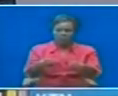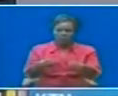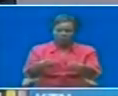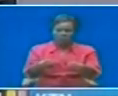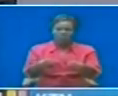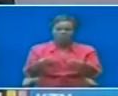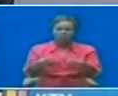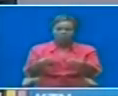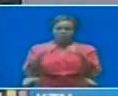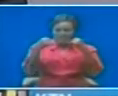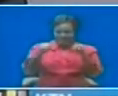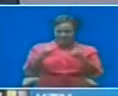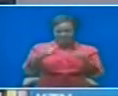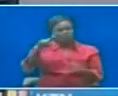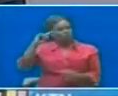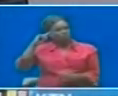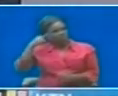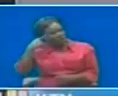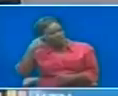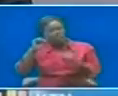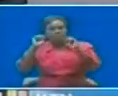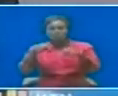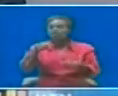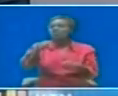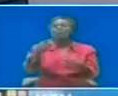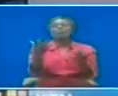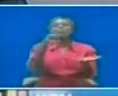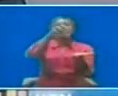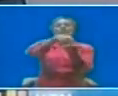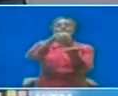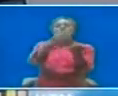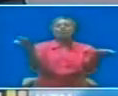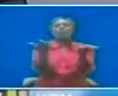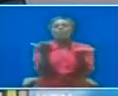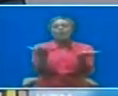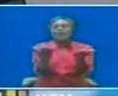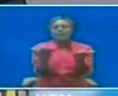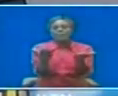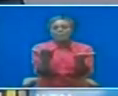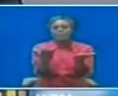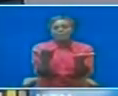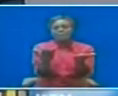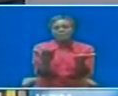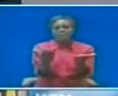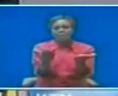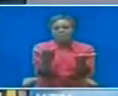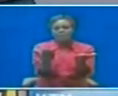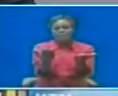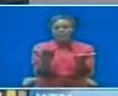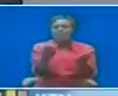you could try figure out where are you at in, let me call